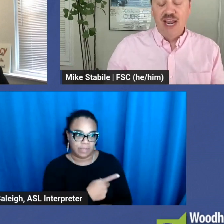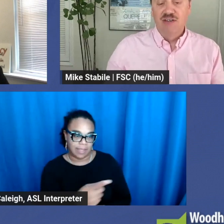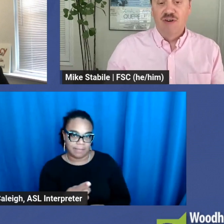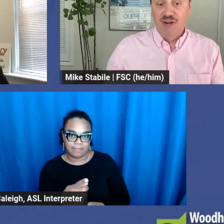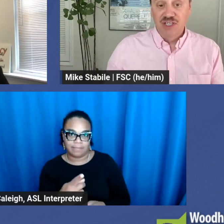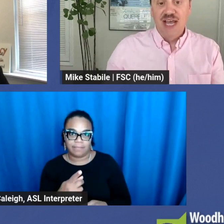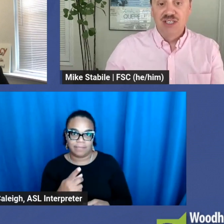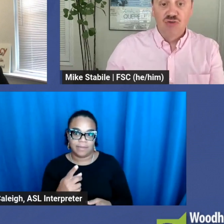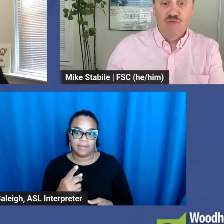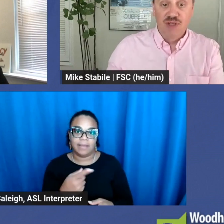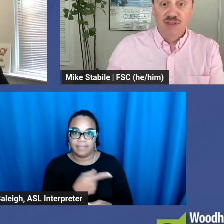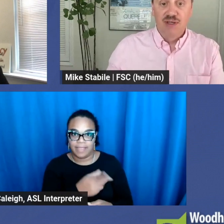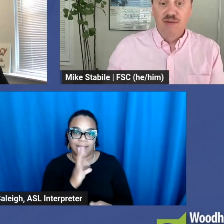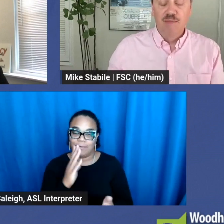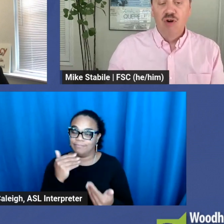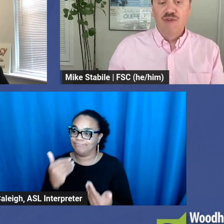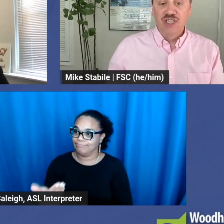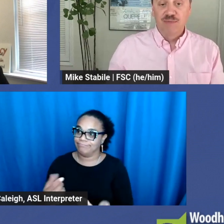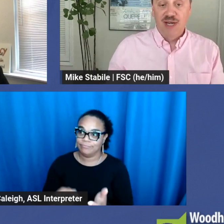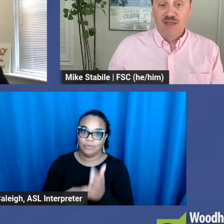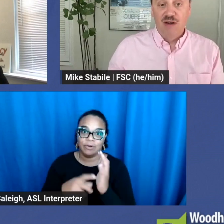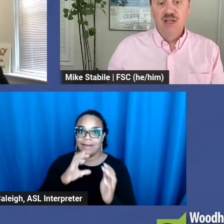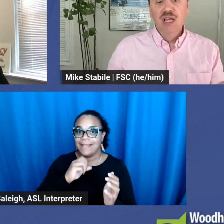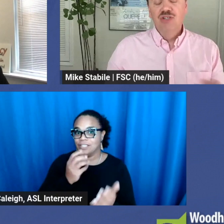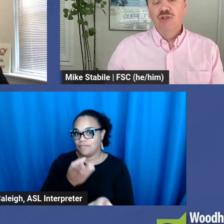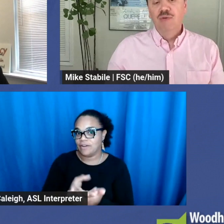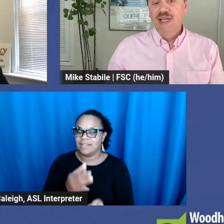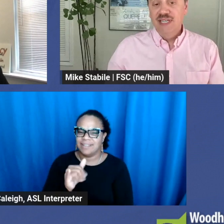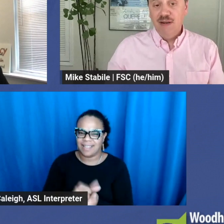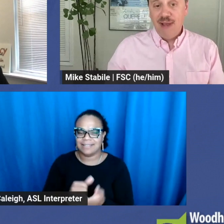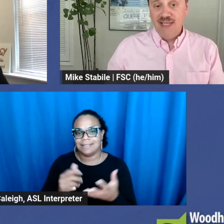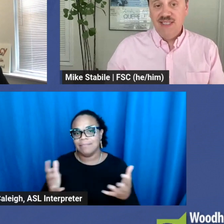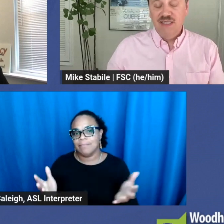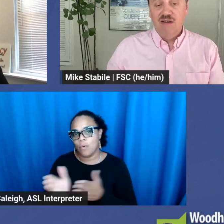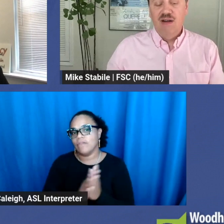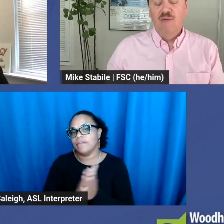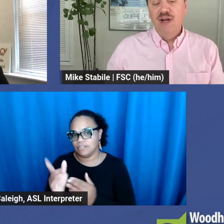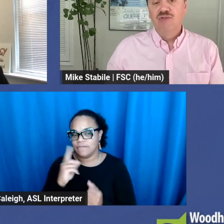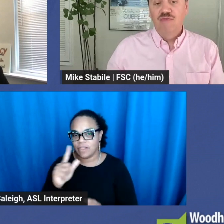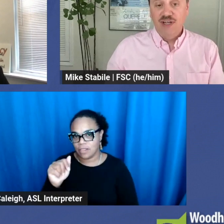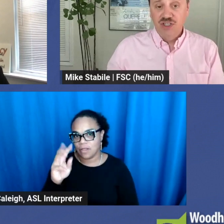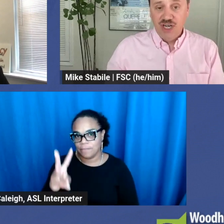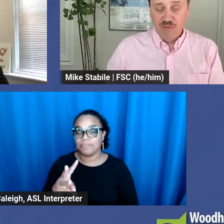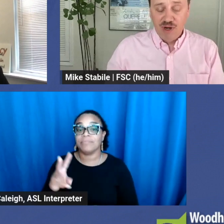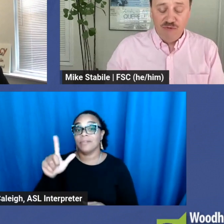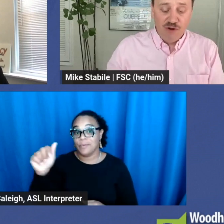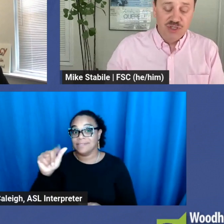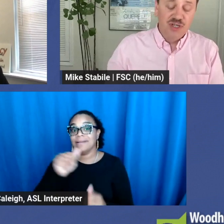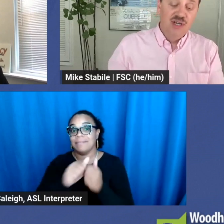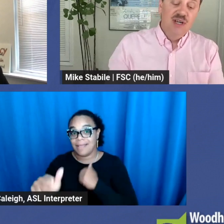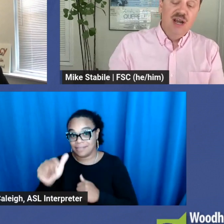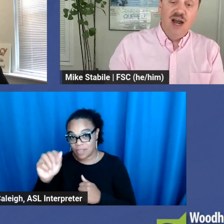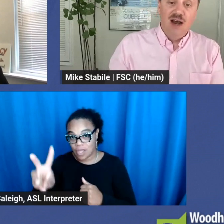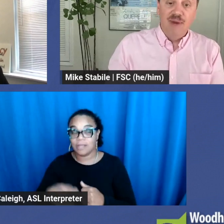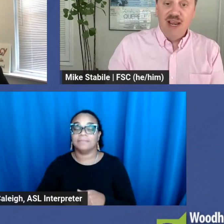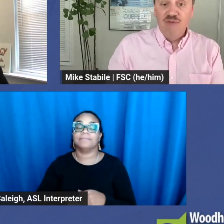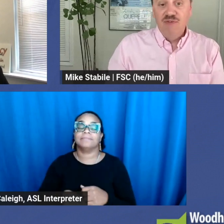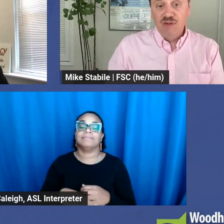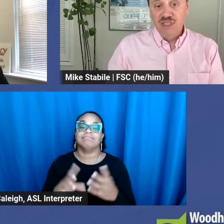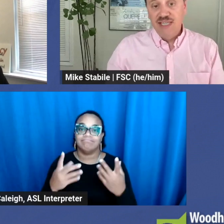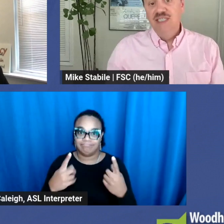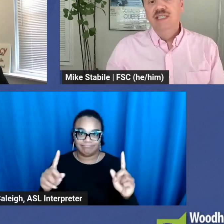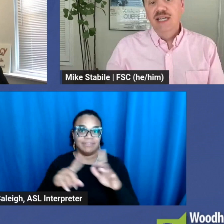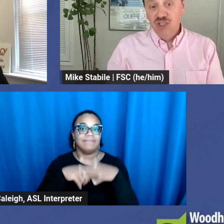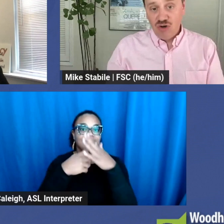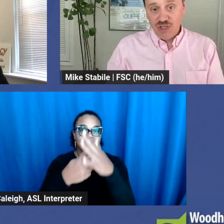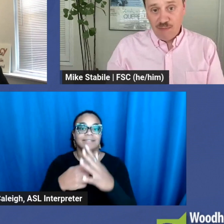do the age verification. That's sort of the motivation behind the law. So Louisiana passed this law. It went into effect January 1st. A handful of